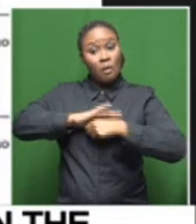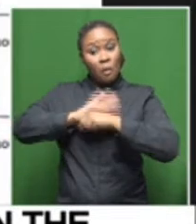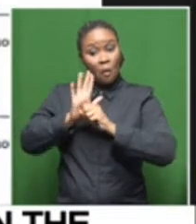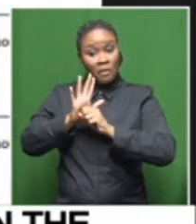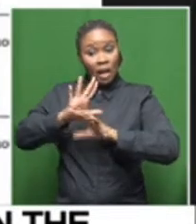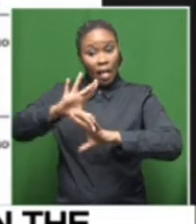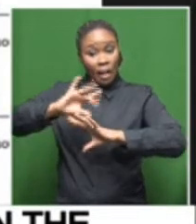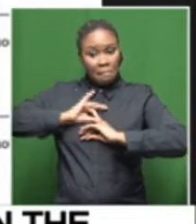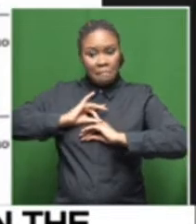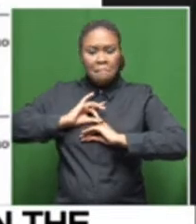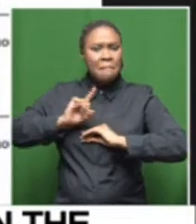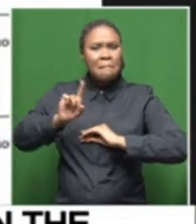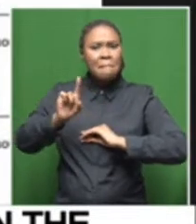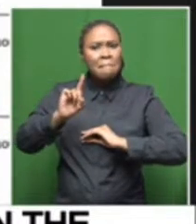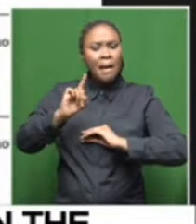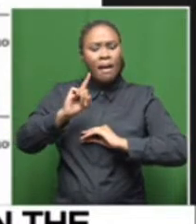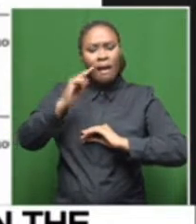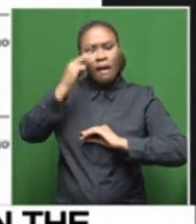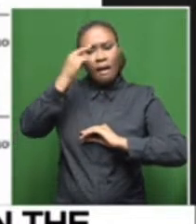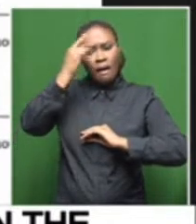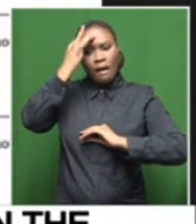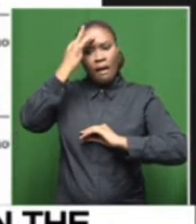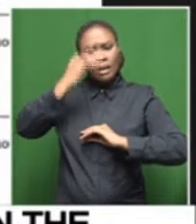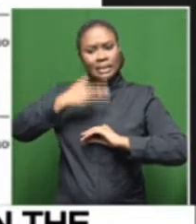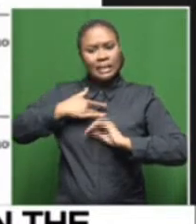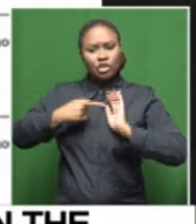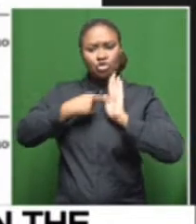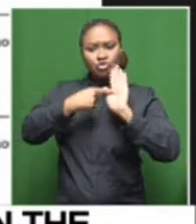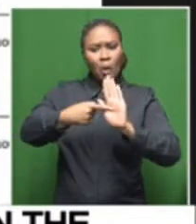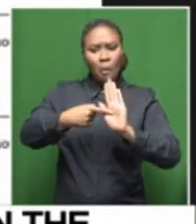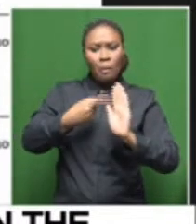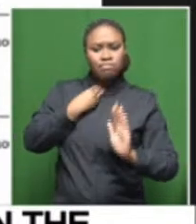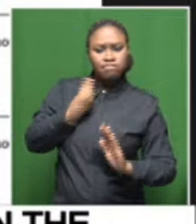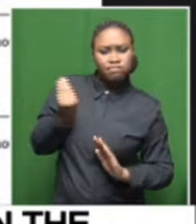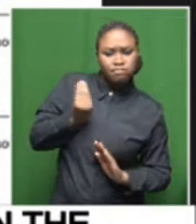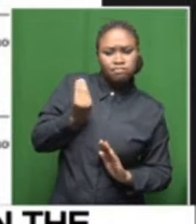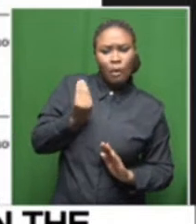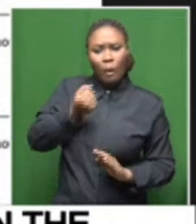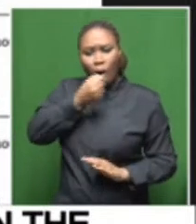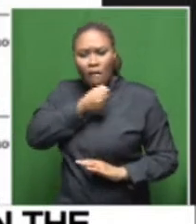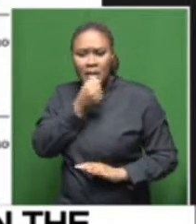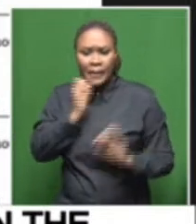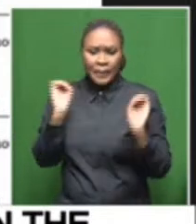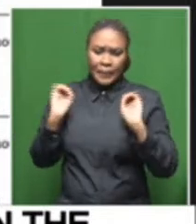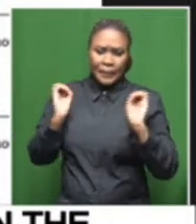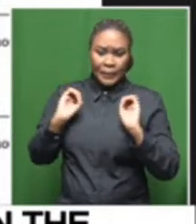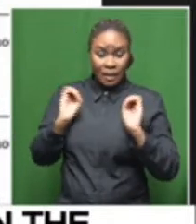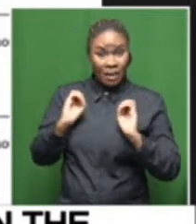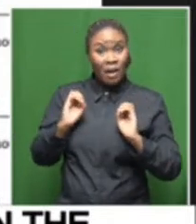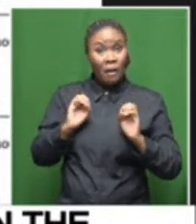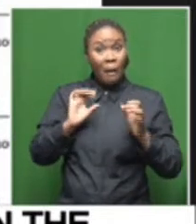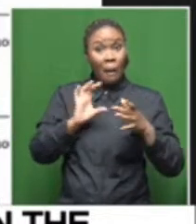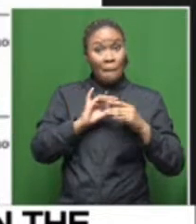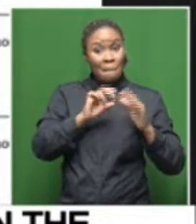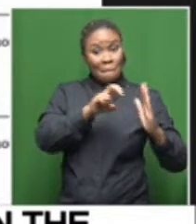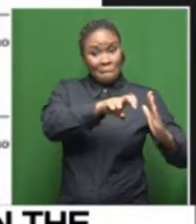staff having to stay away from work for 5 days, Dr. Buthelezi, if maybe you